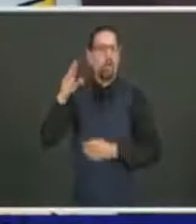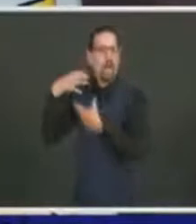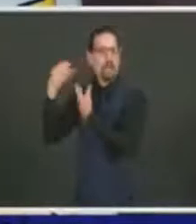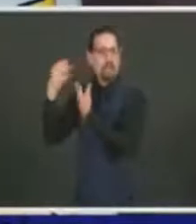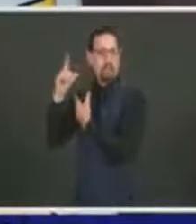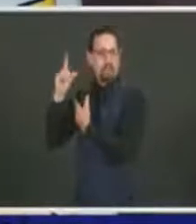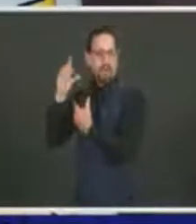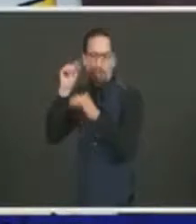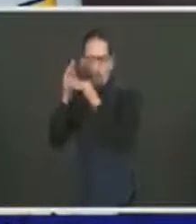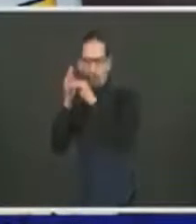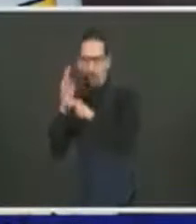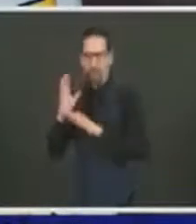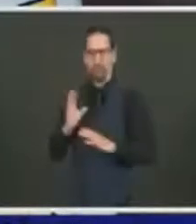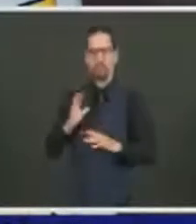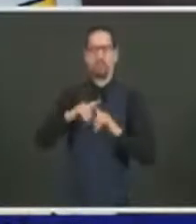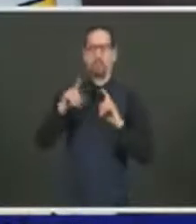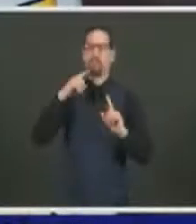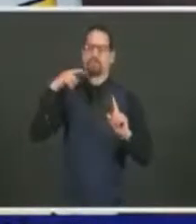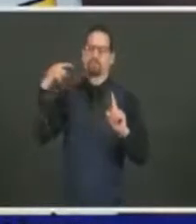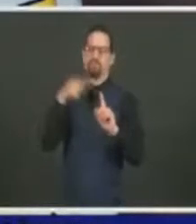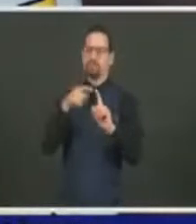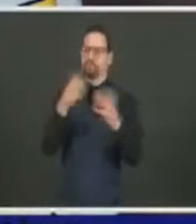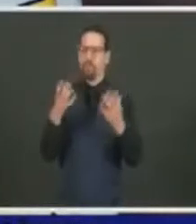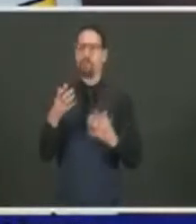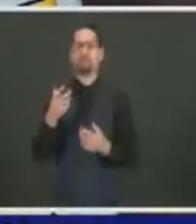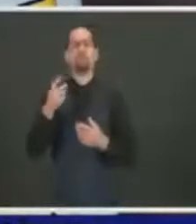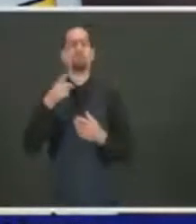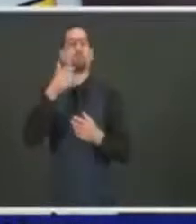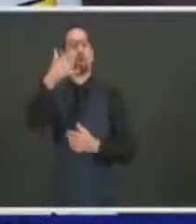Business Regulation at